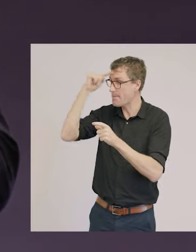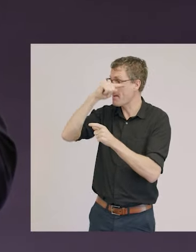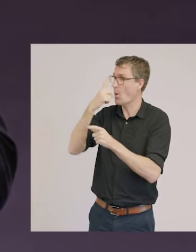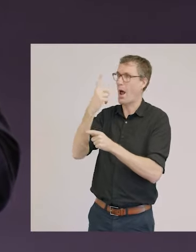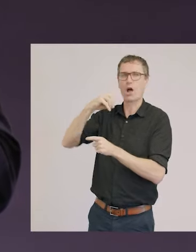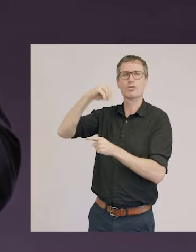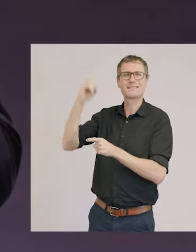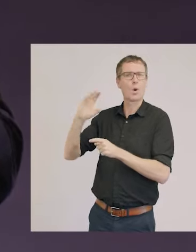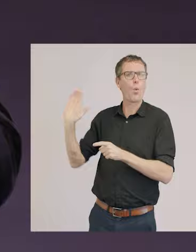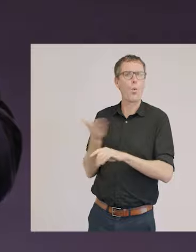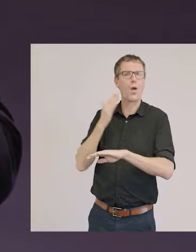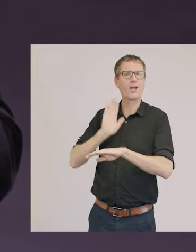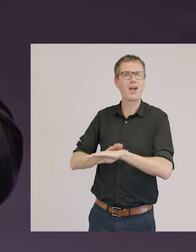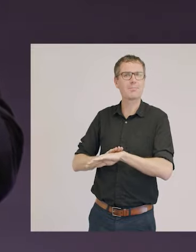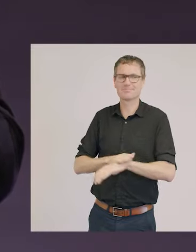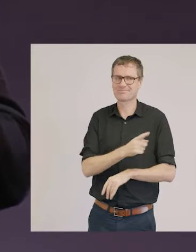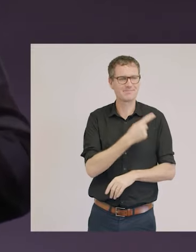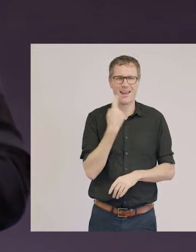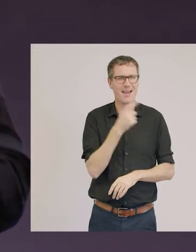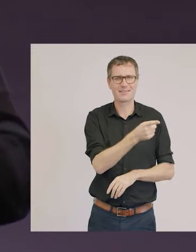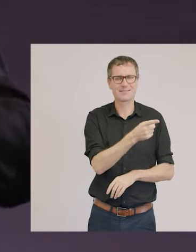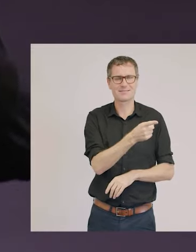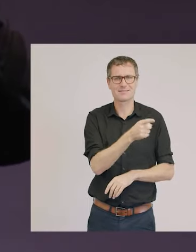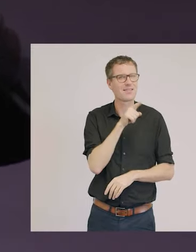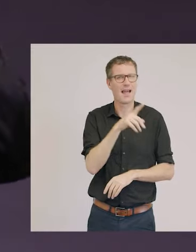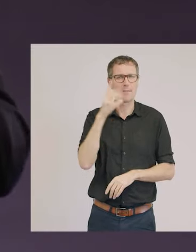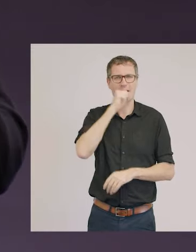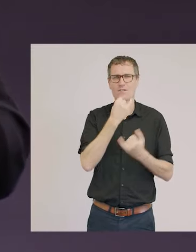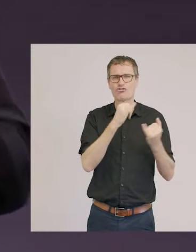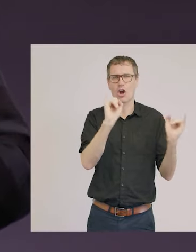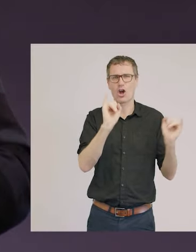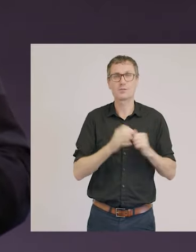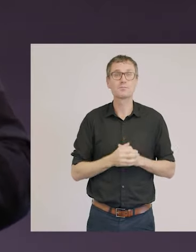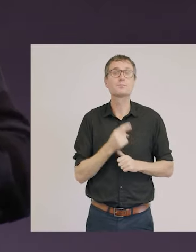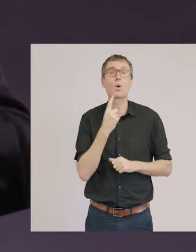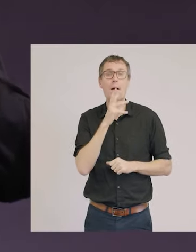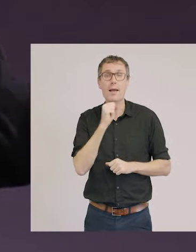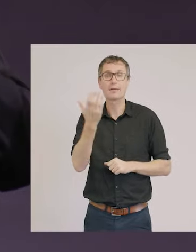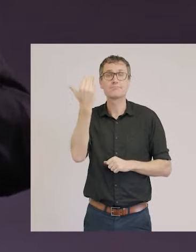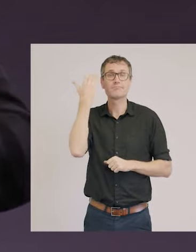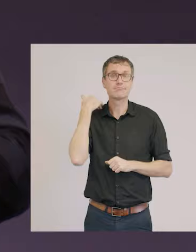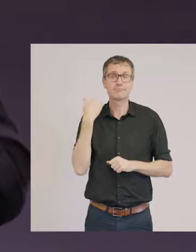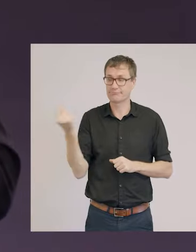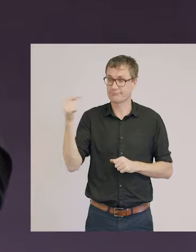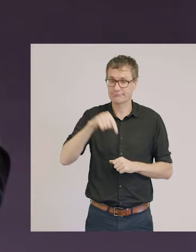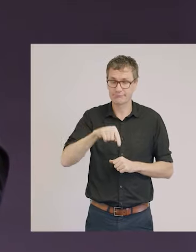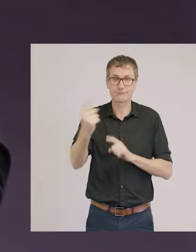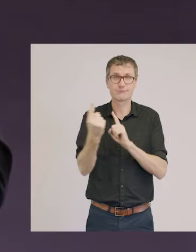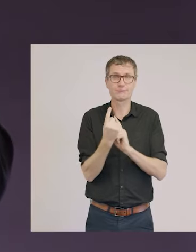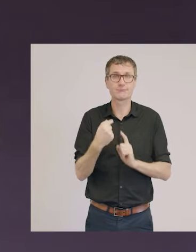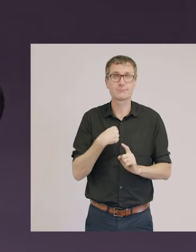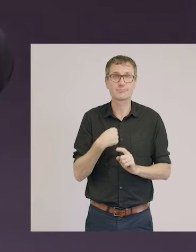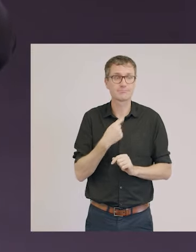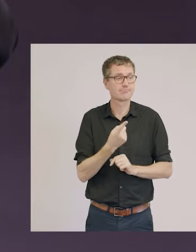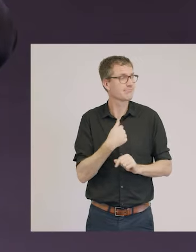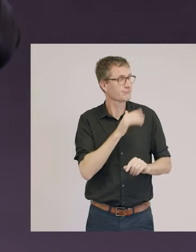you that they always hear from God 100% of the time, they are a terrible liar, and also they're in complete deception. I